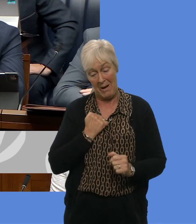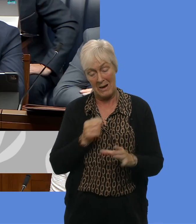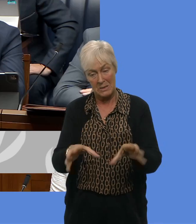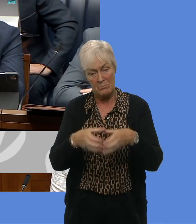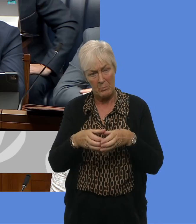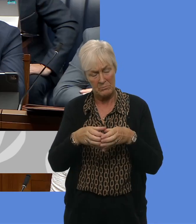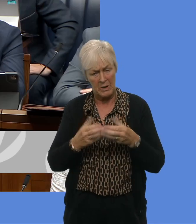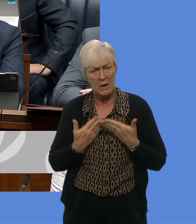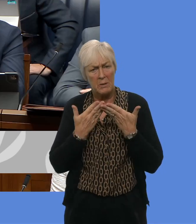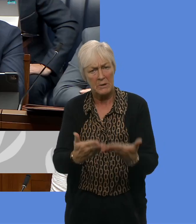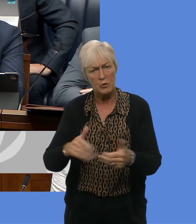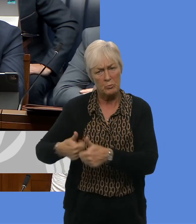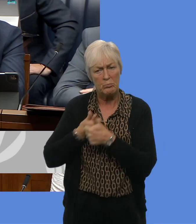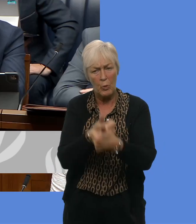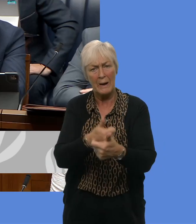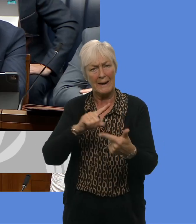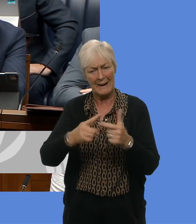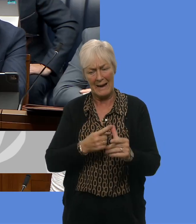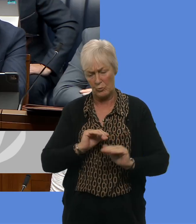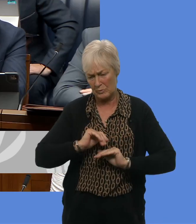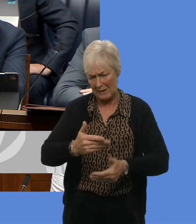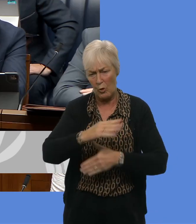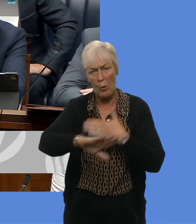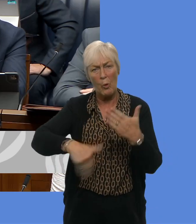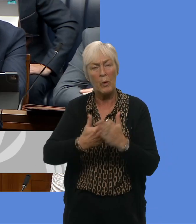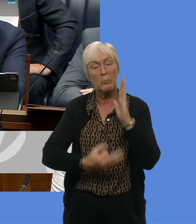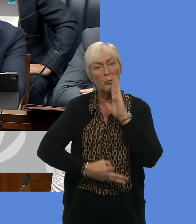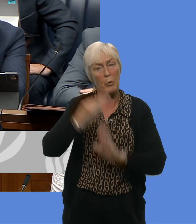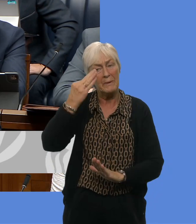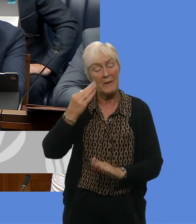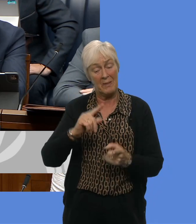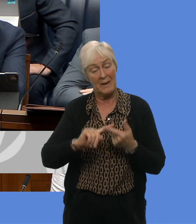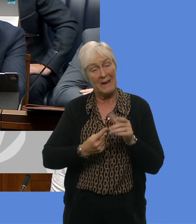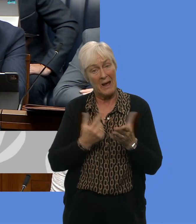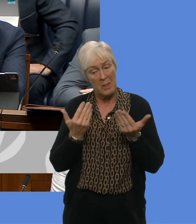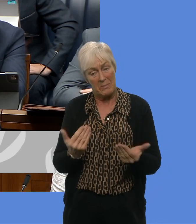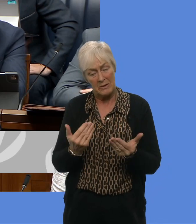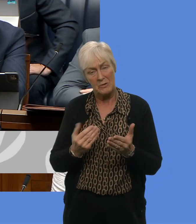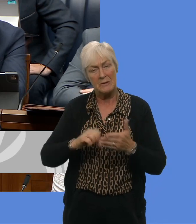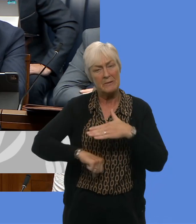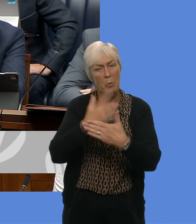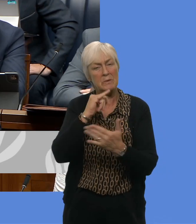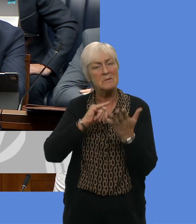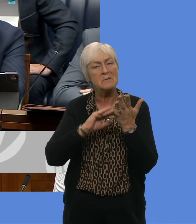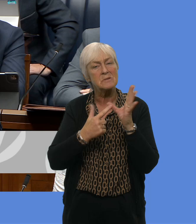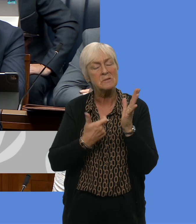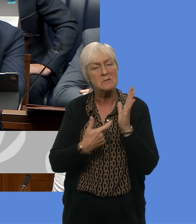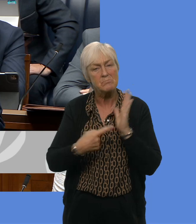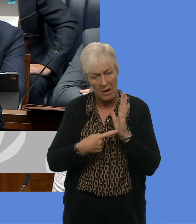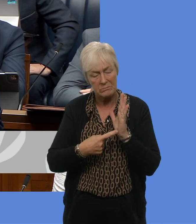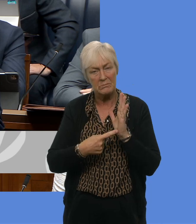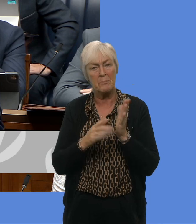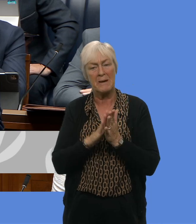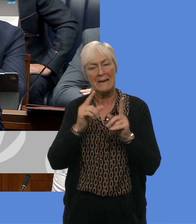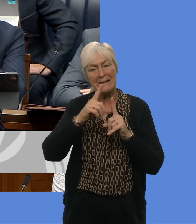committed to supporting the EA in delivering those improvements. The EA is currently developing a smart transport project which will digitise